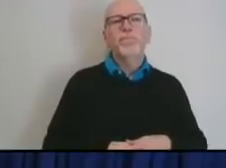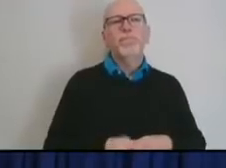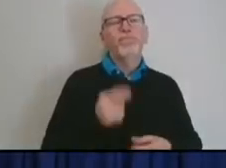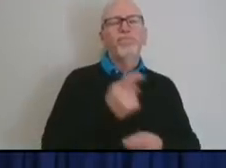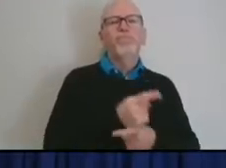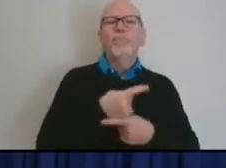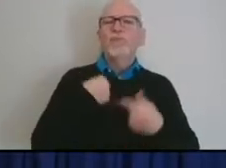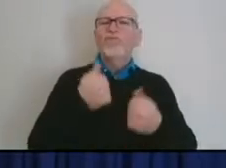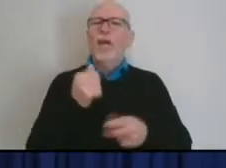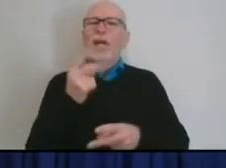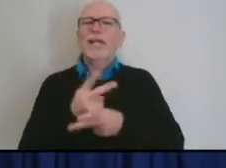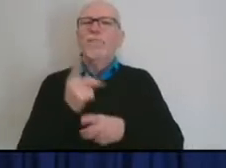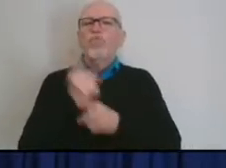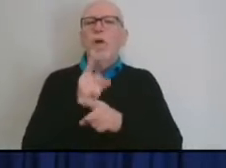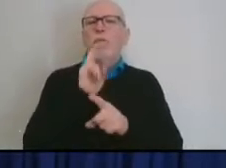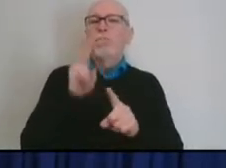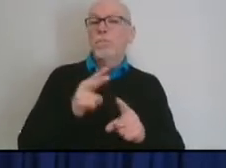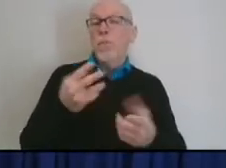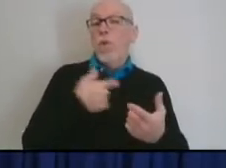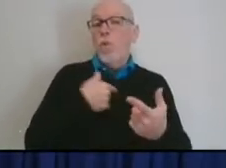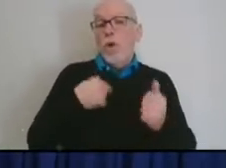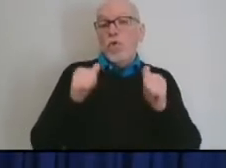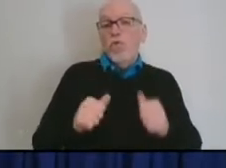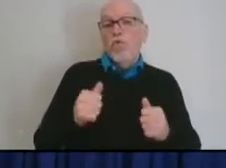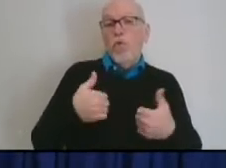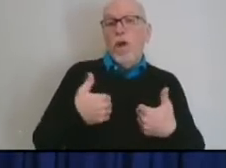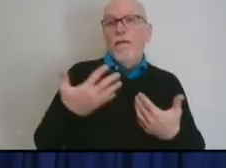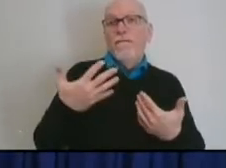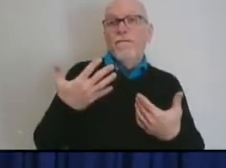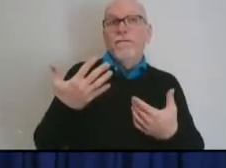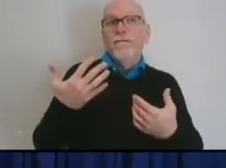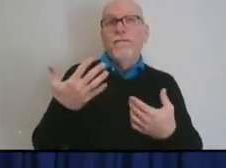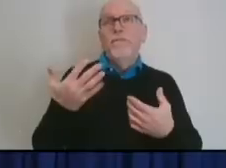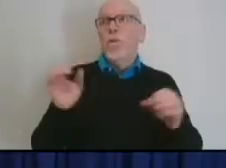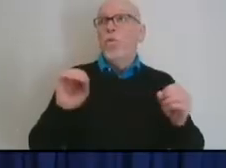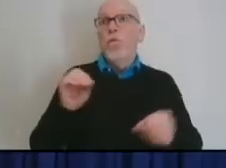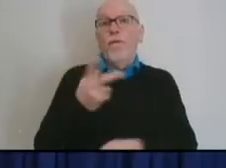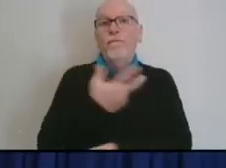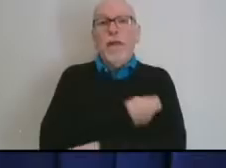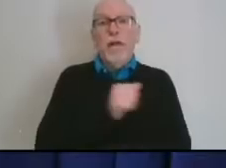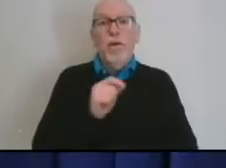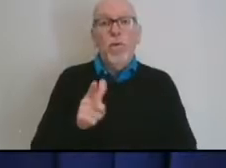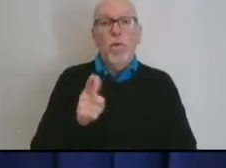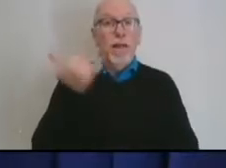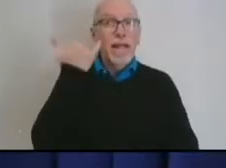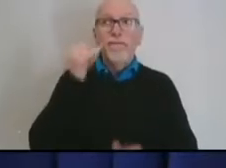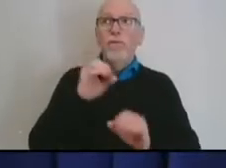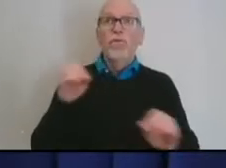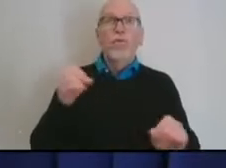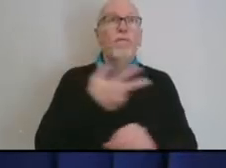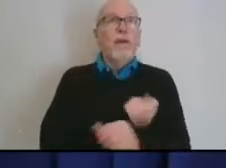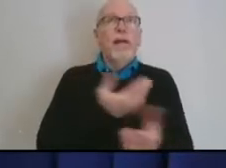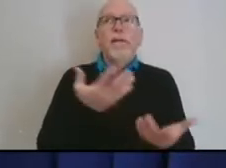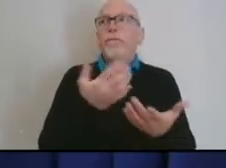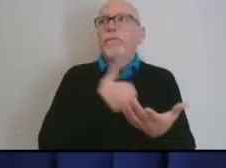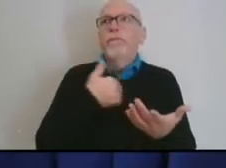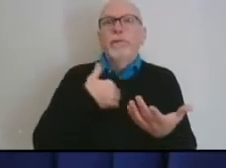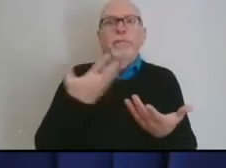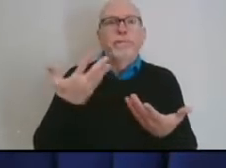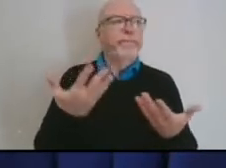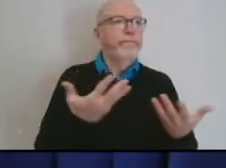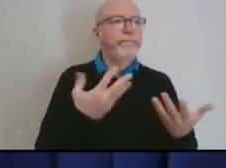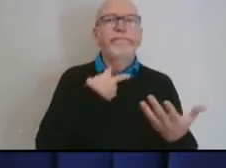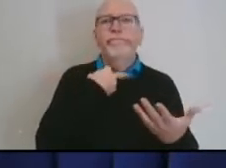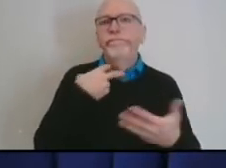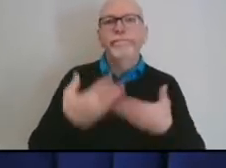perspective. We could have been in a scenario, Lindsay, of we don't have a vaccine yet. That would have been the typical scenario we'd find ourselves in right now, and